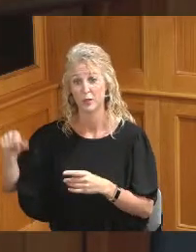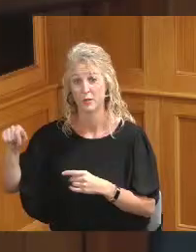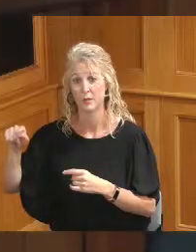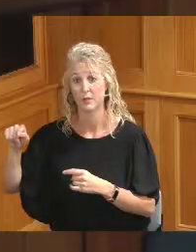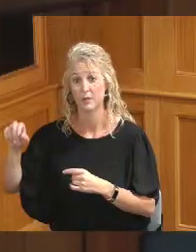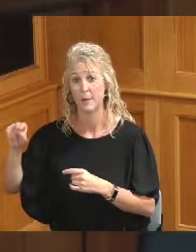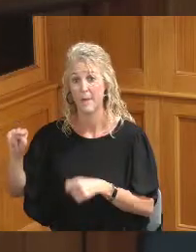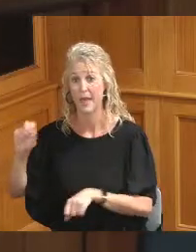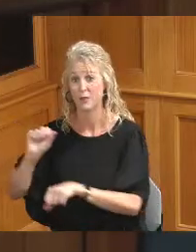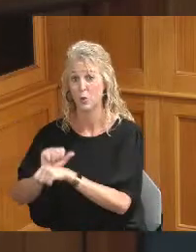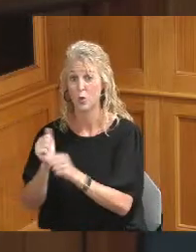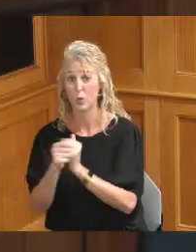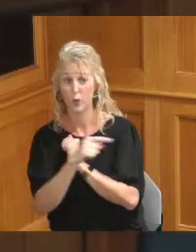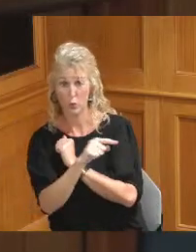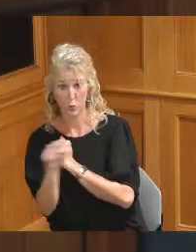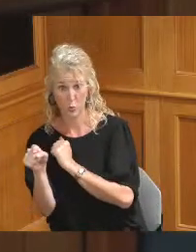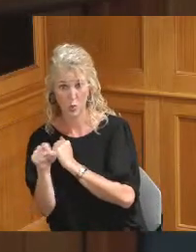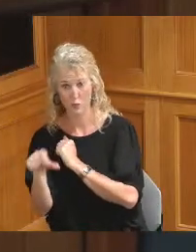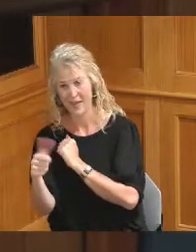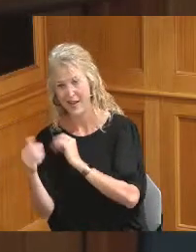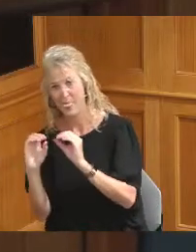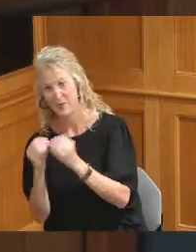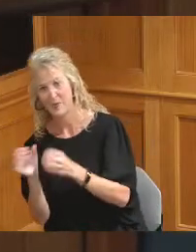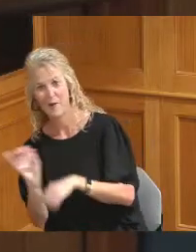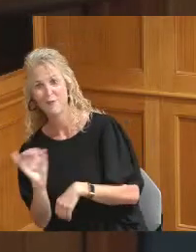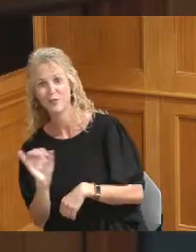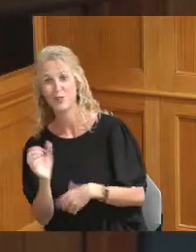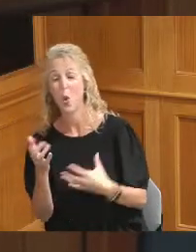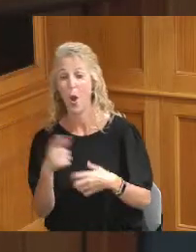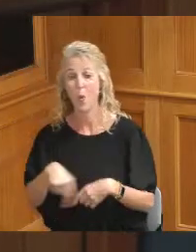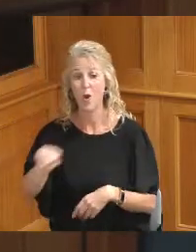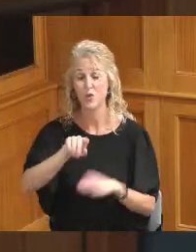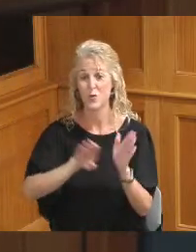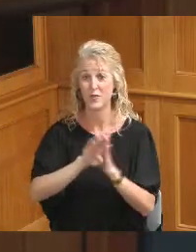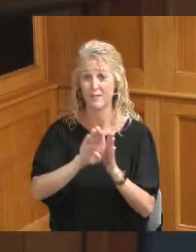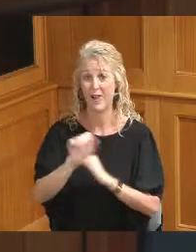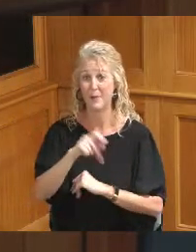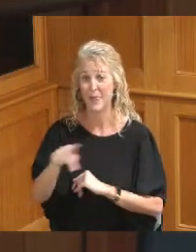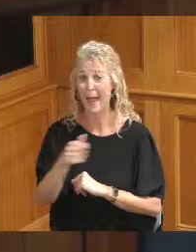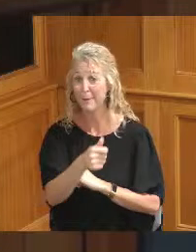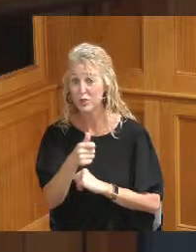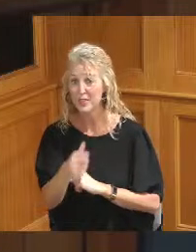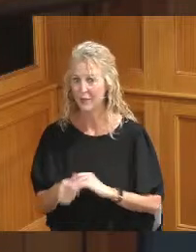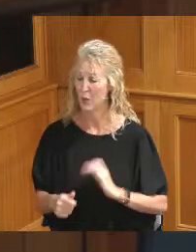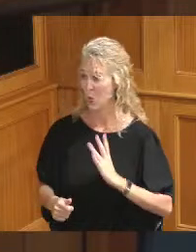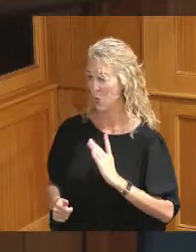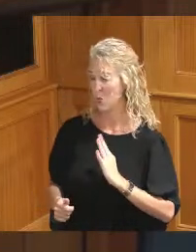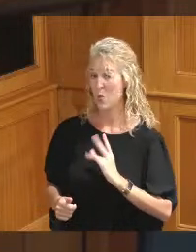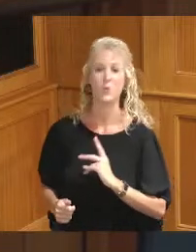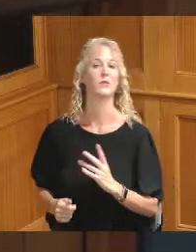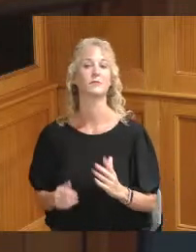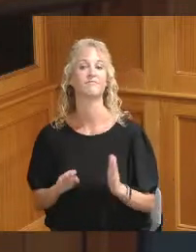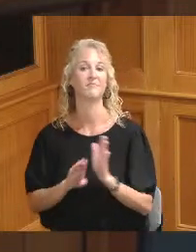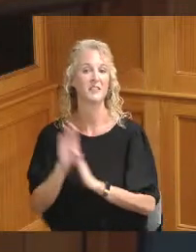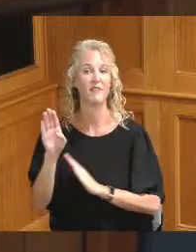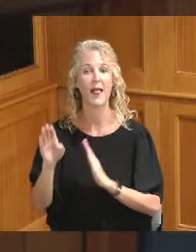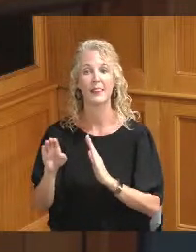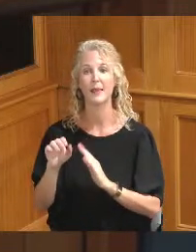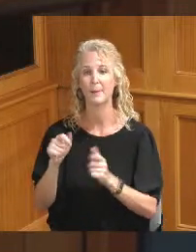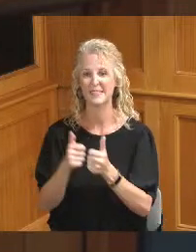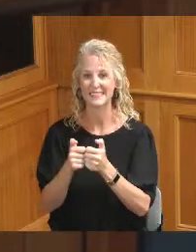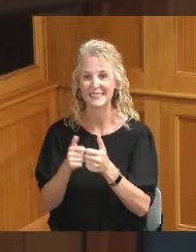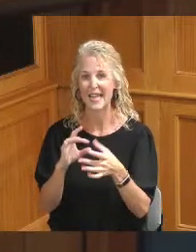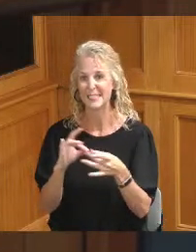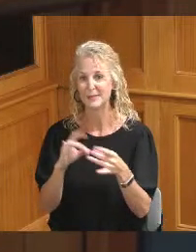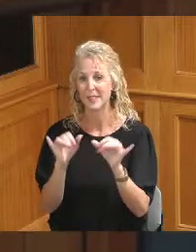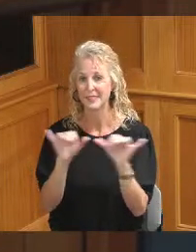work with you and others. I'd love to have the young people develop the app yourself. Develop the app, develop the text messaging,